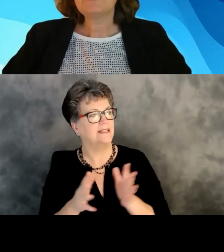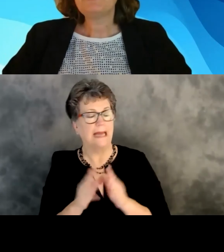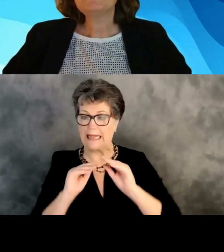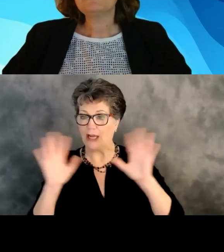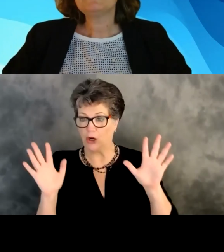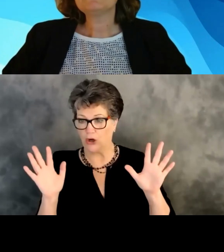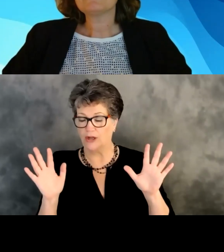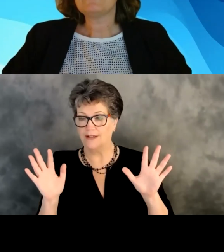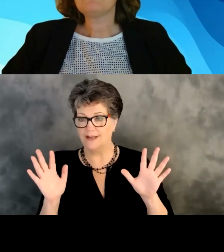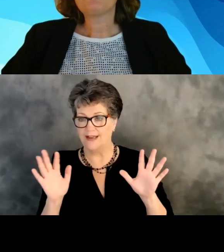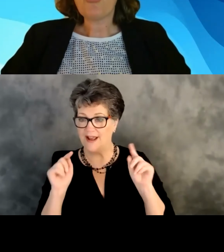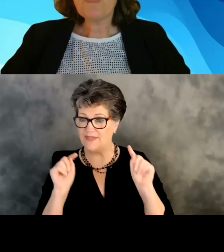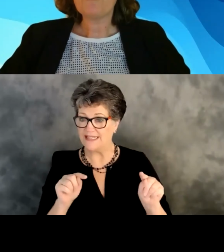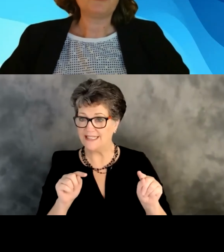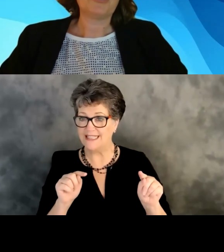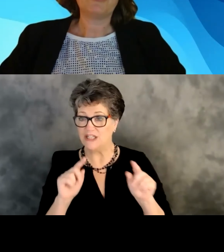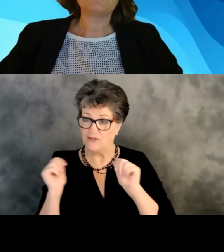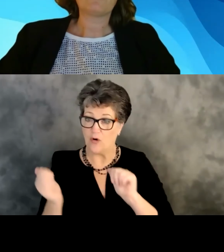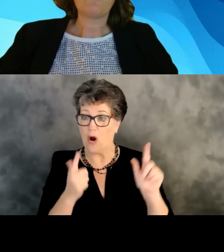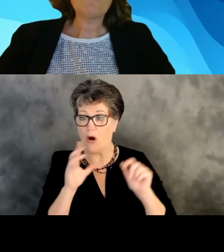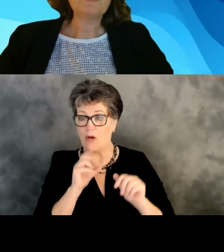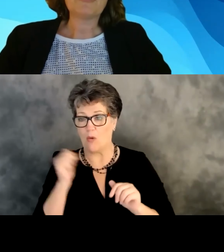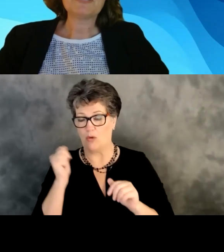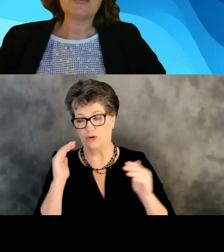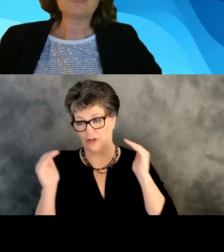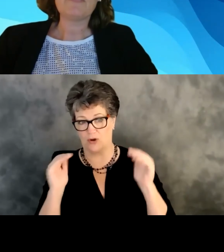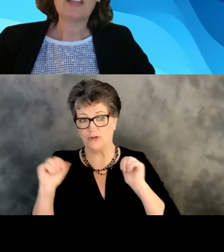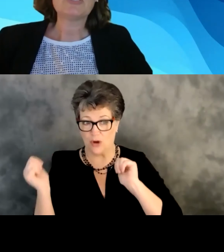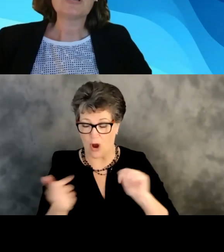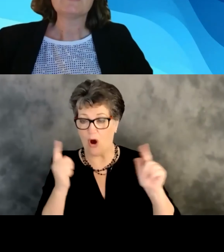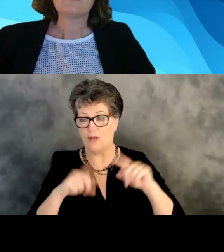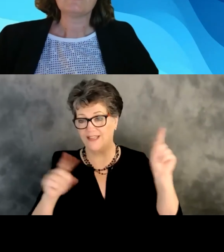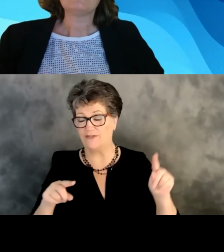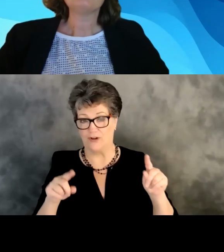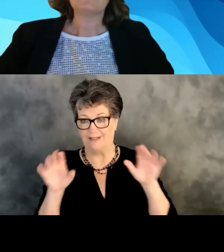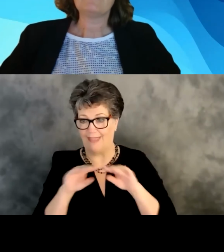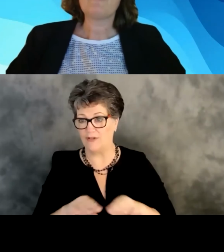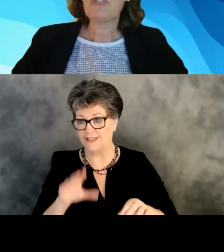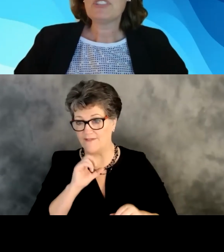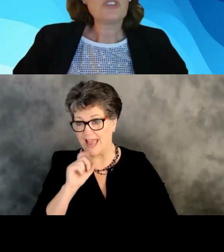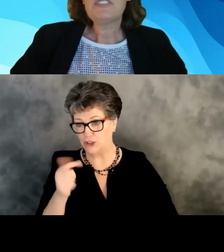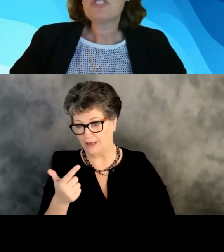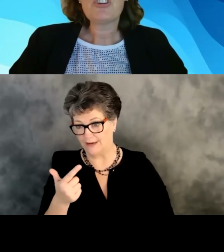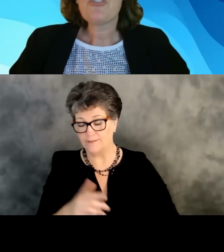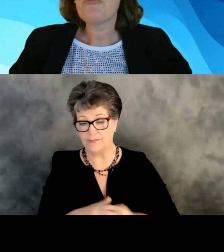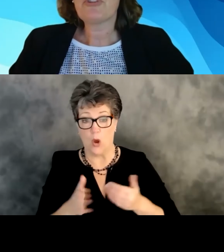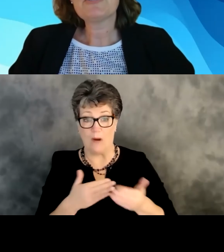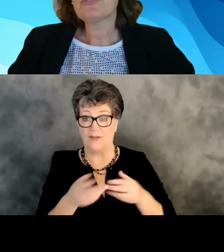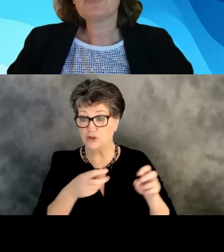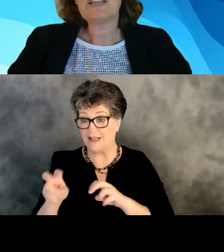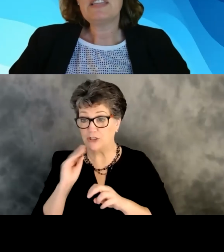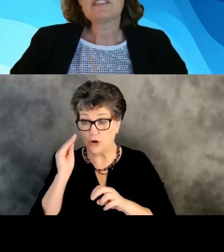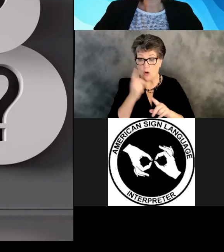clear that this is for all older adults, for all the different stages of aging, whether it's a transition home